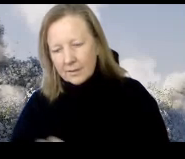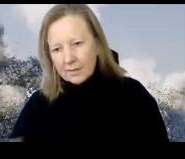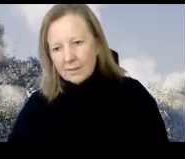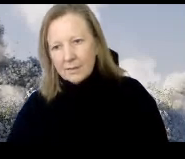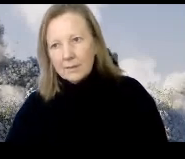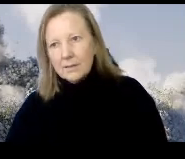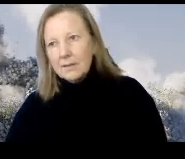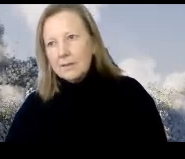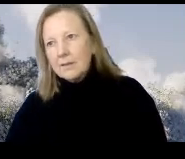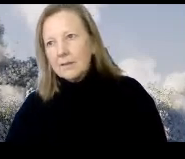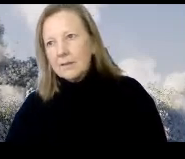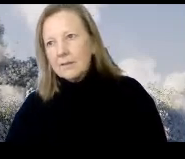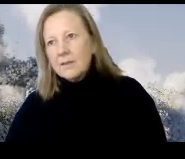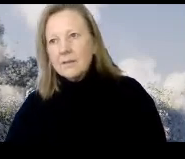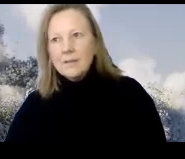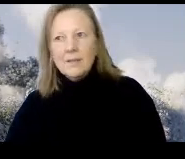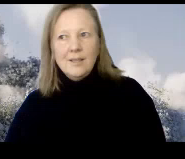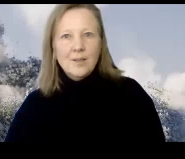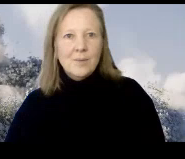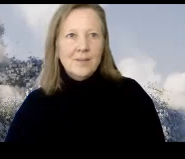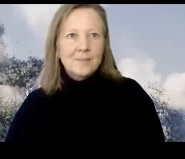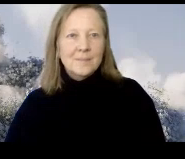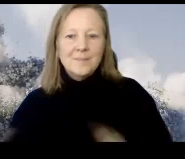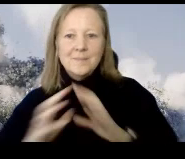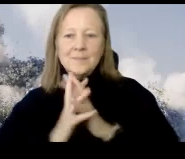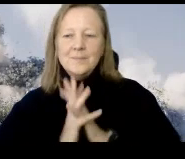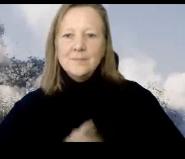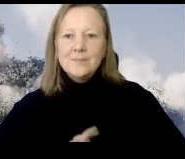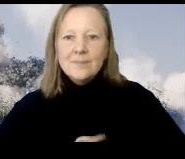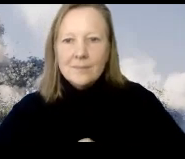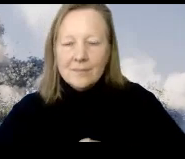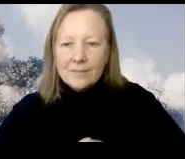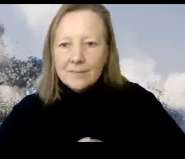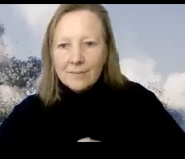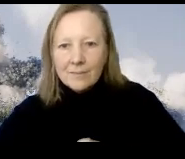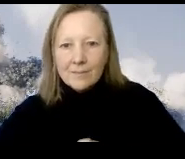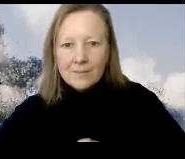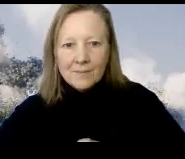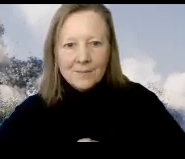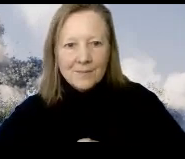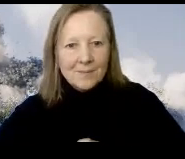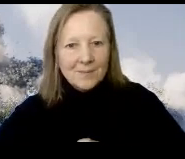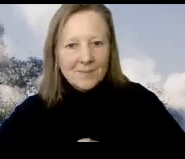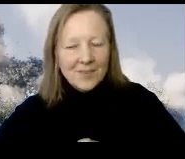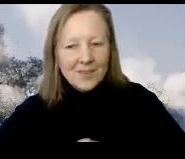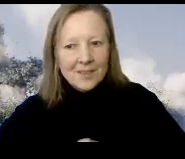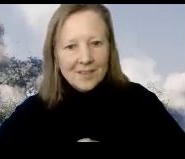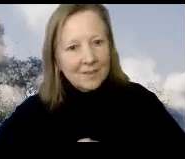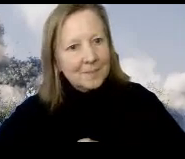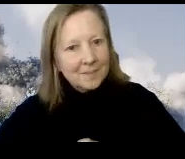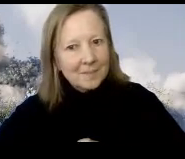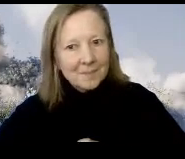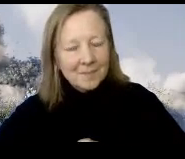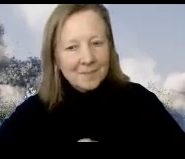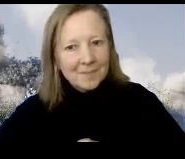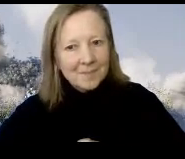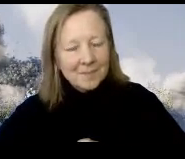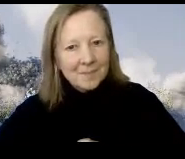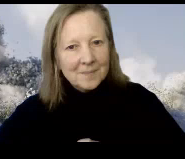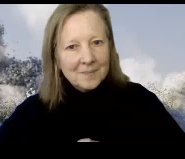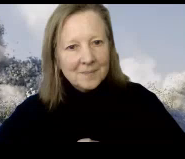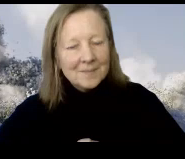Oh, okay. Thank you very much. You're welcome. Thank you. Thank you. Hi, very Carolyn. much. It's just, I'm sorry, guys. It's